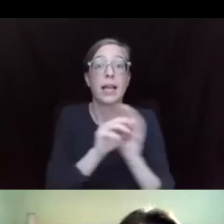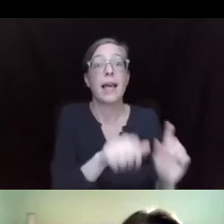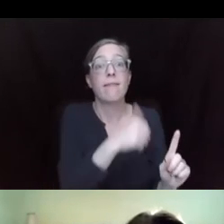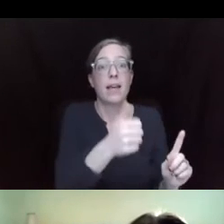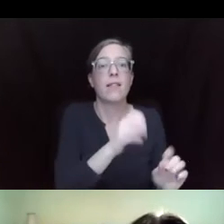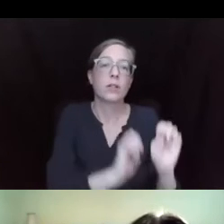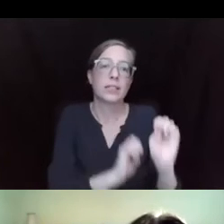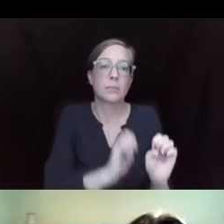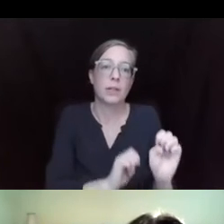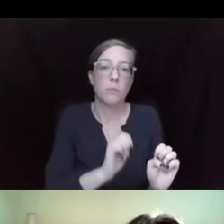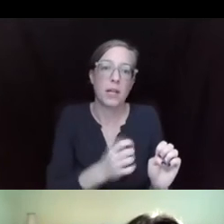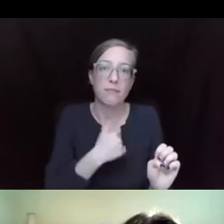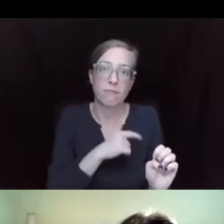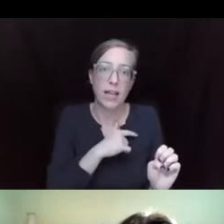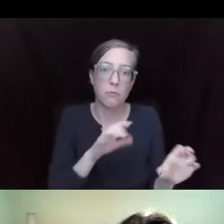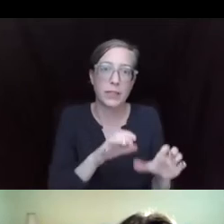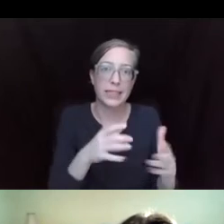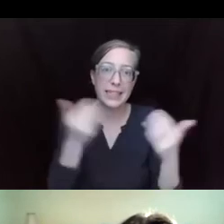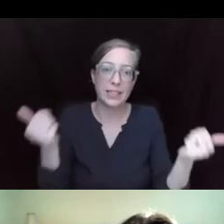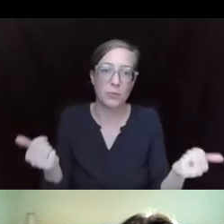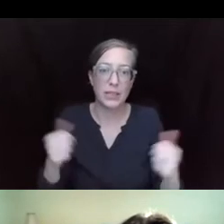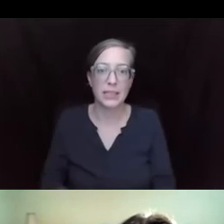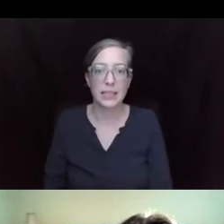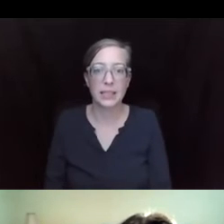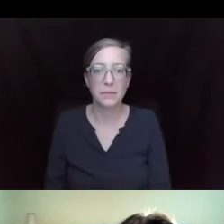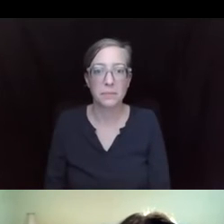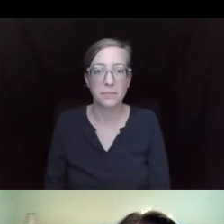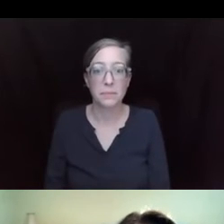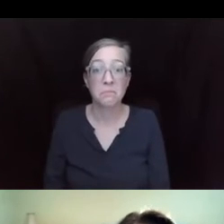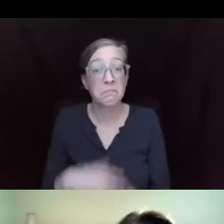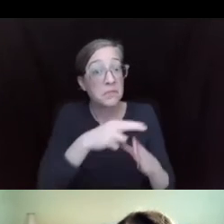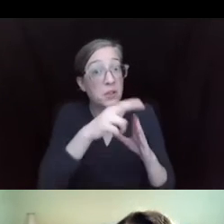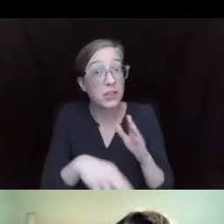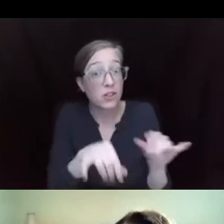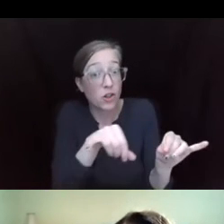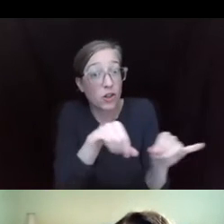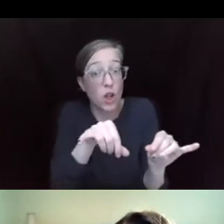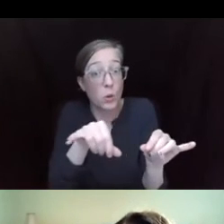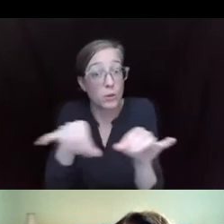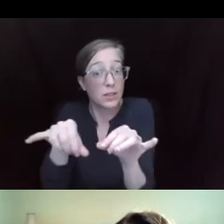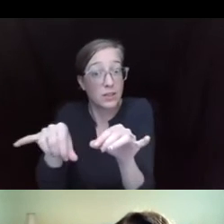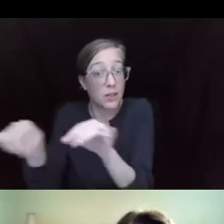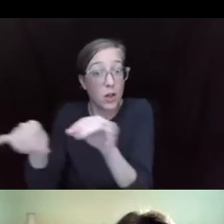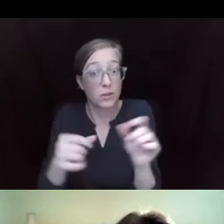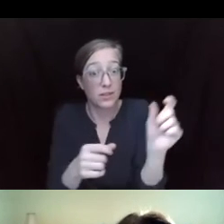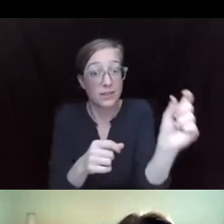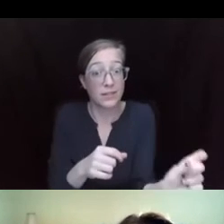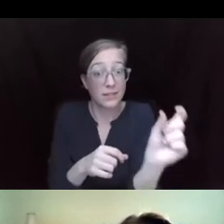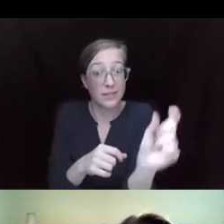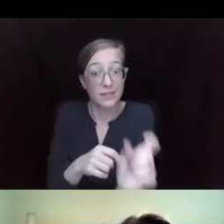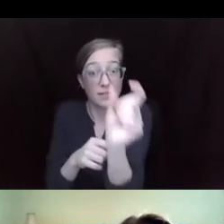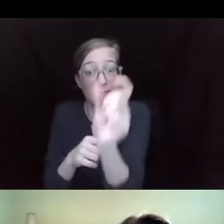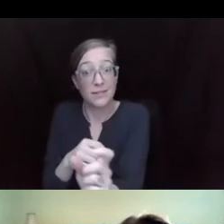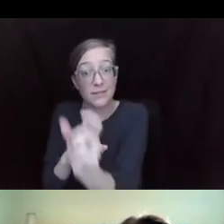one. Look, for example, the B. cereus, the results are very close. Look at the B. subtilis, which is the second set of bars.